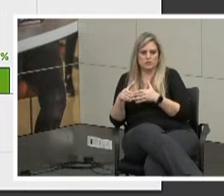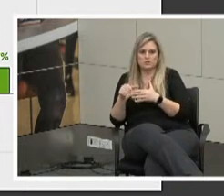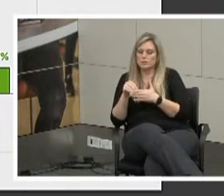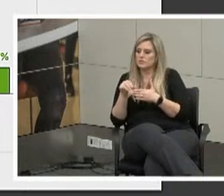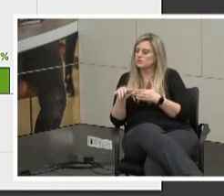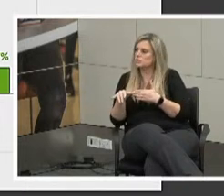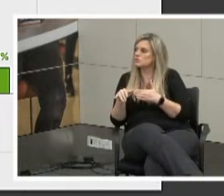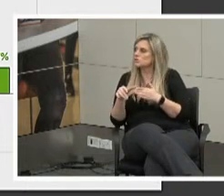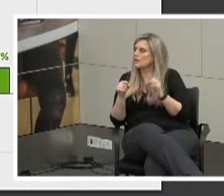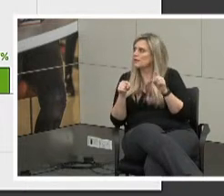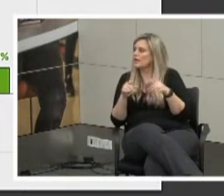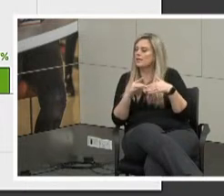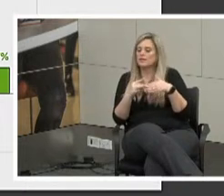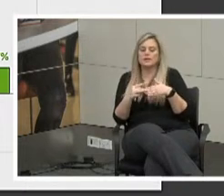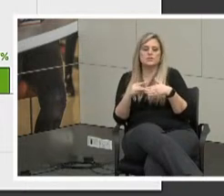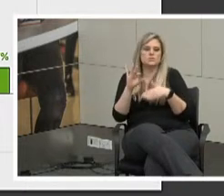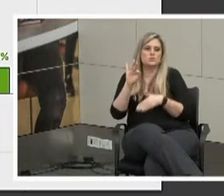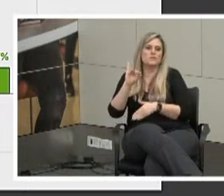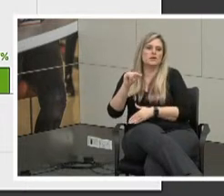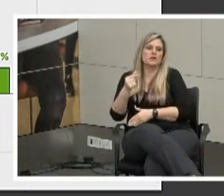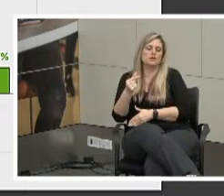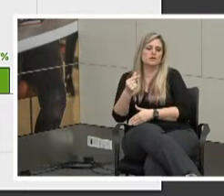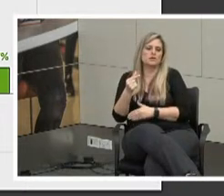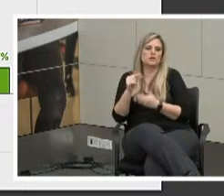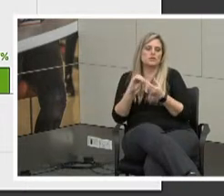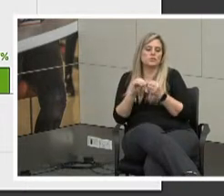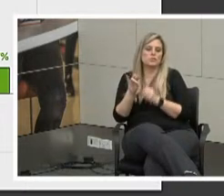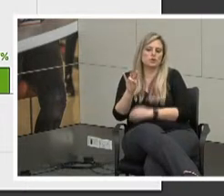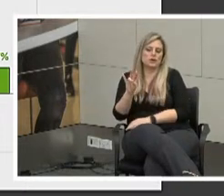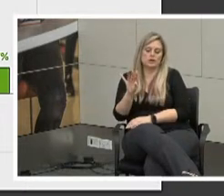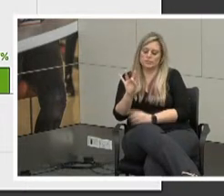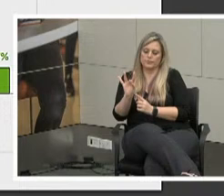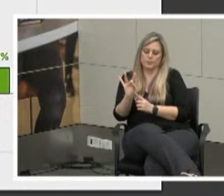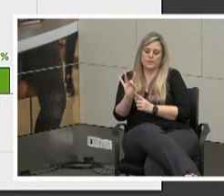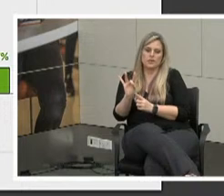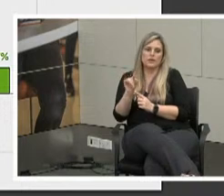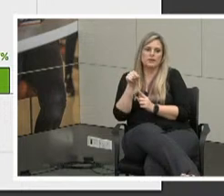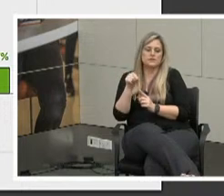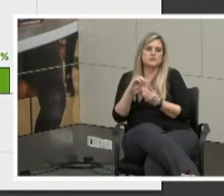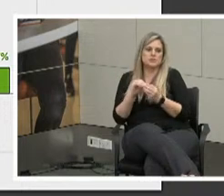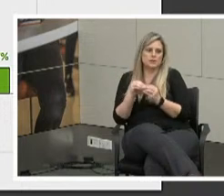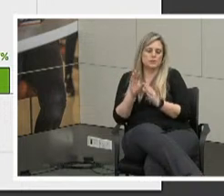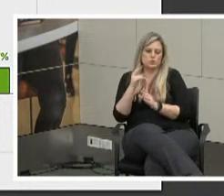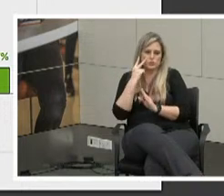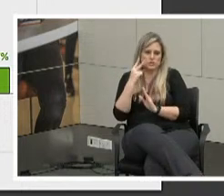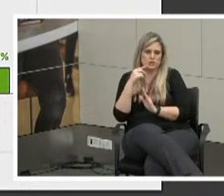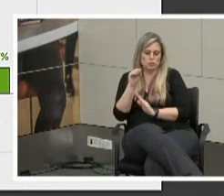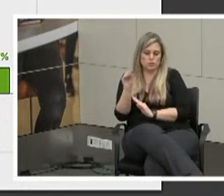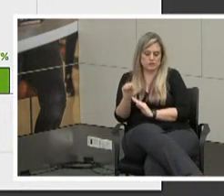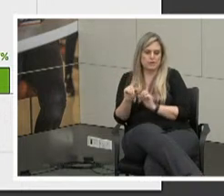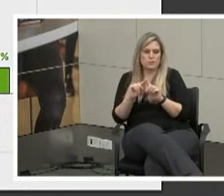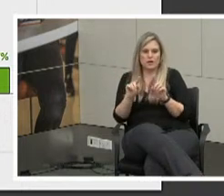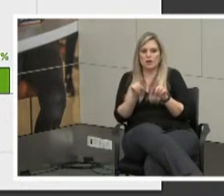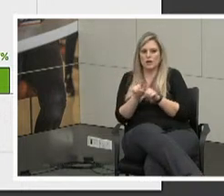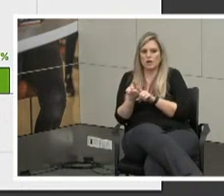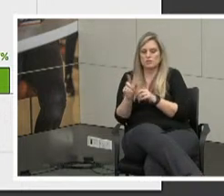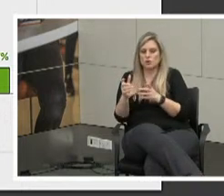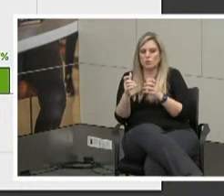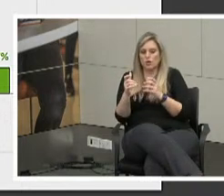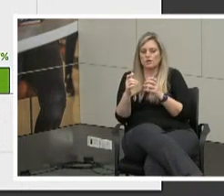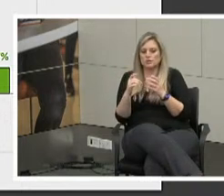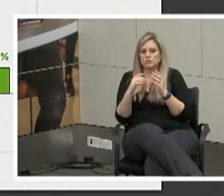to figure eight which you will see this is the number um you'll see a percentage but I also want to